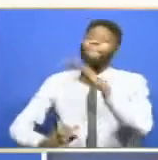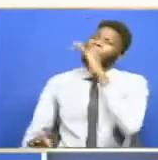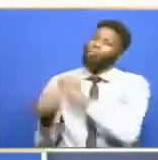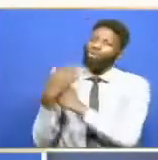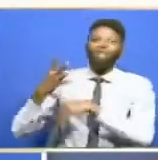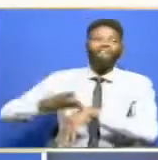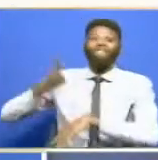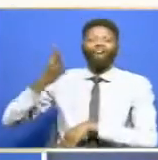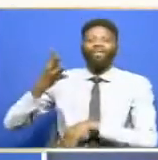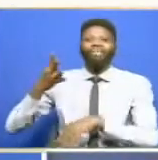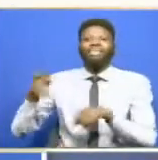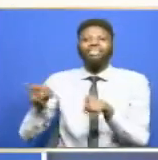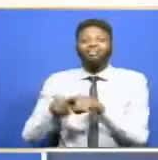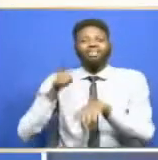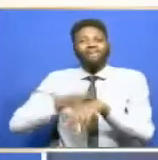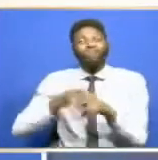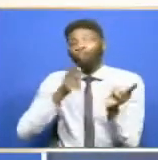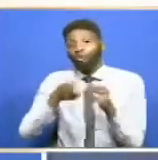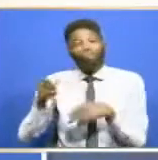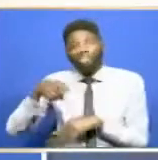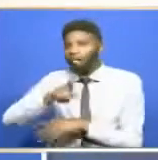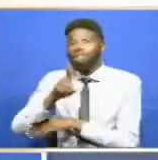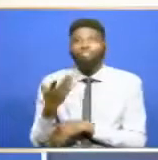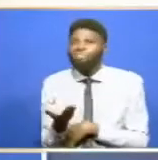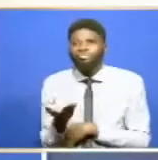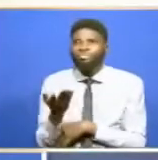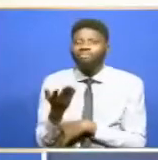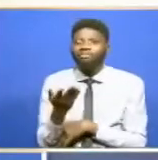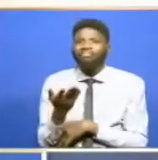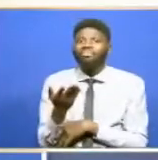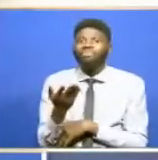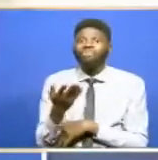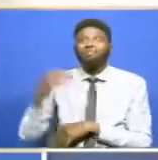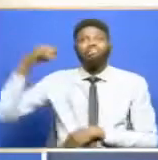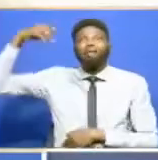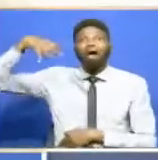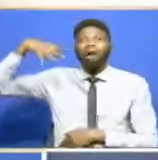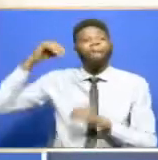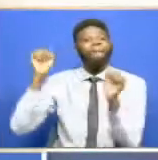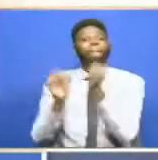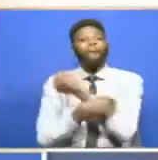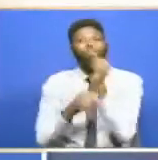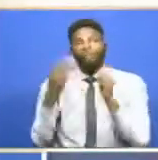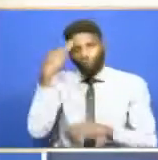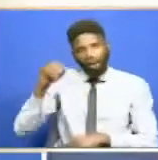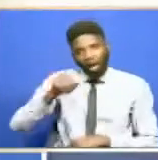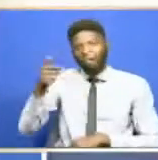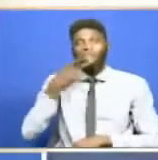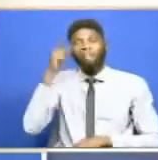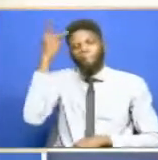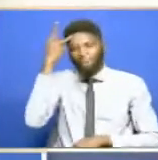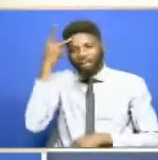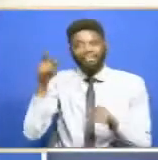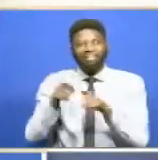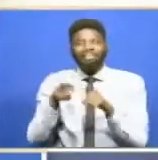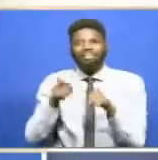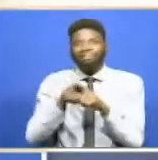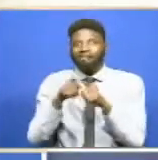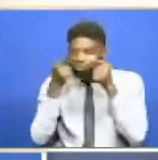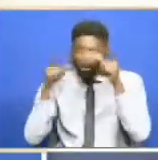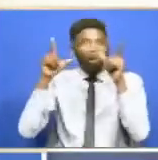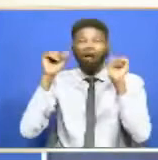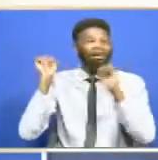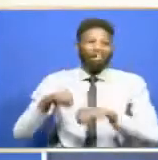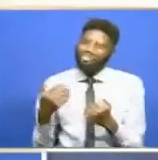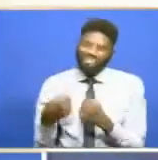school, so you don't have to light on the electricity because it will distract your parents or something. So it has really